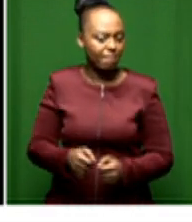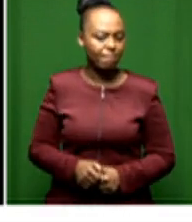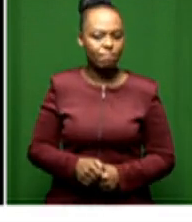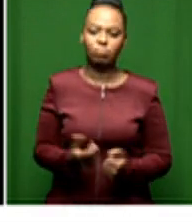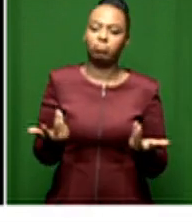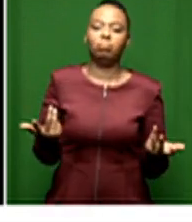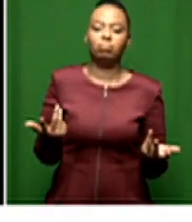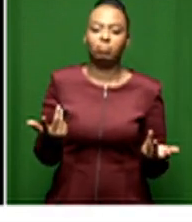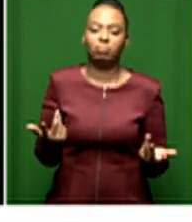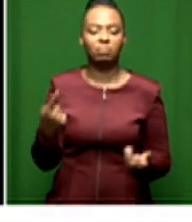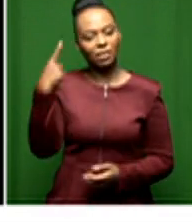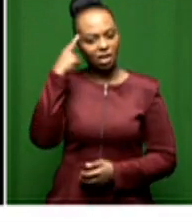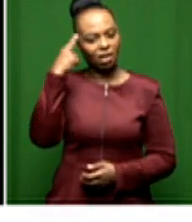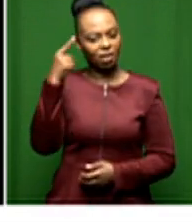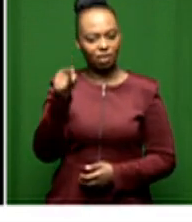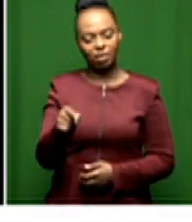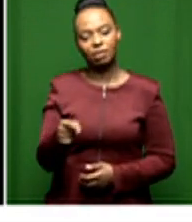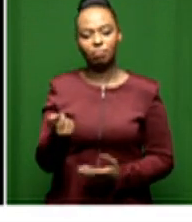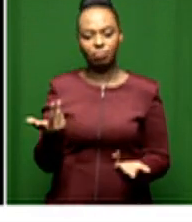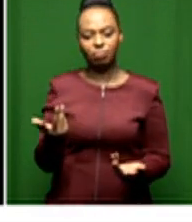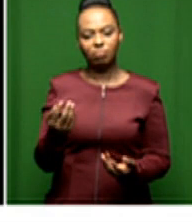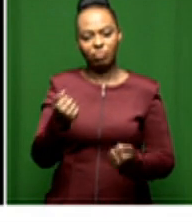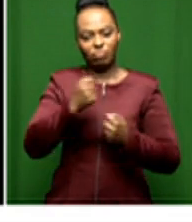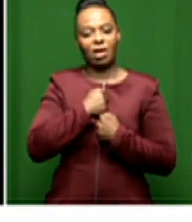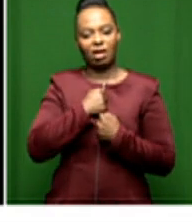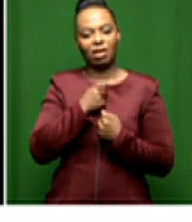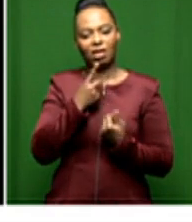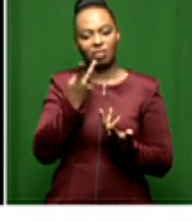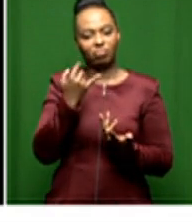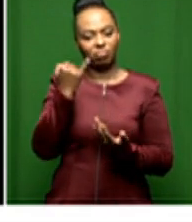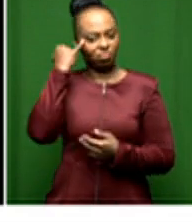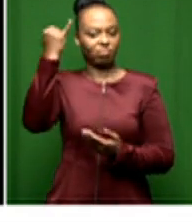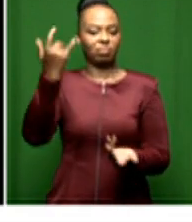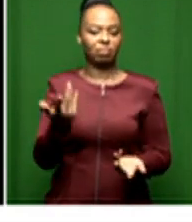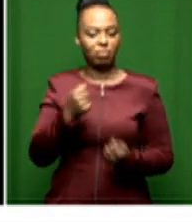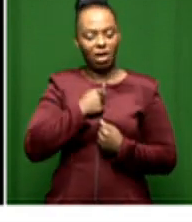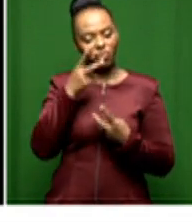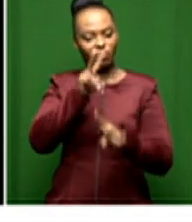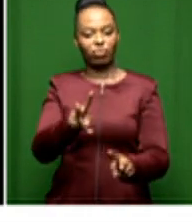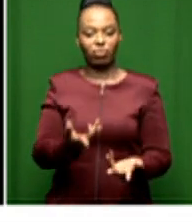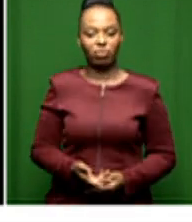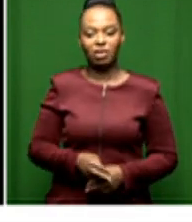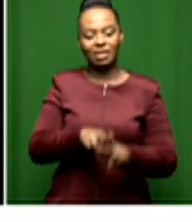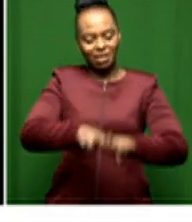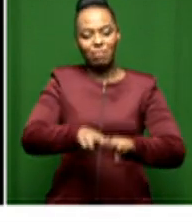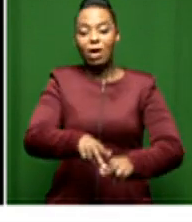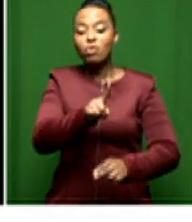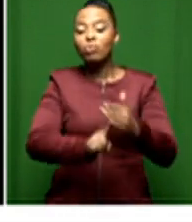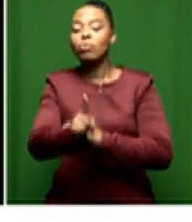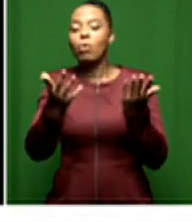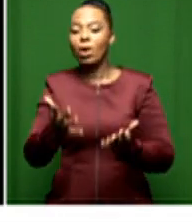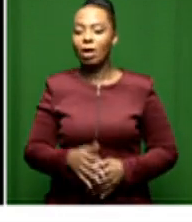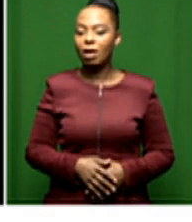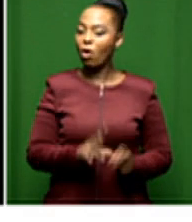yeah, I think that's my view of it. Like, it's not that expensive. It just depends where you go. Obviously, if you go to